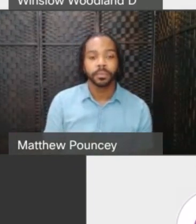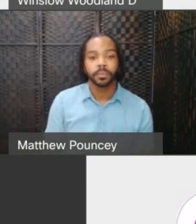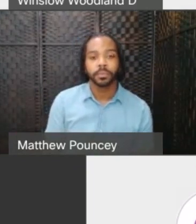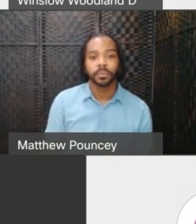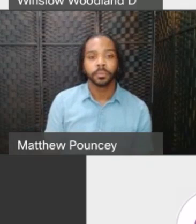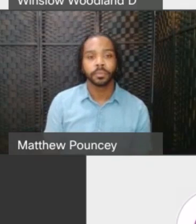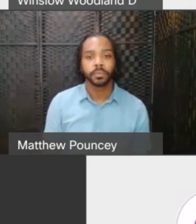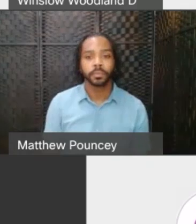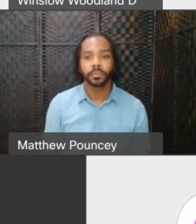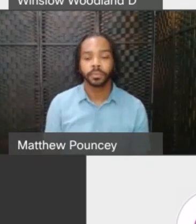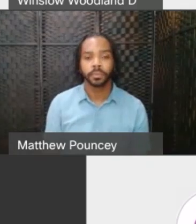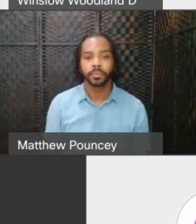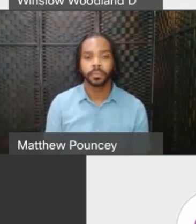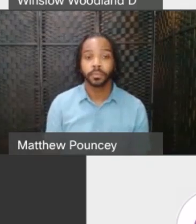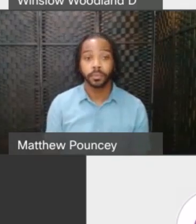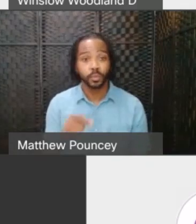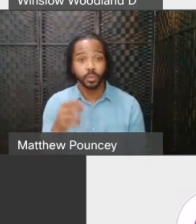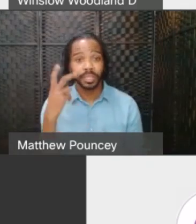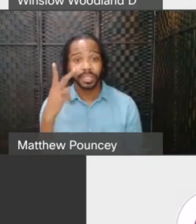Do you see the document that I sent to you?